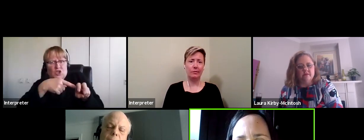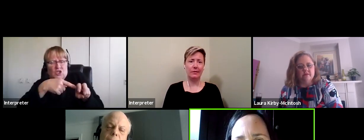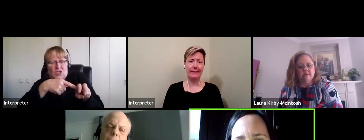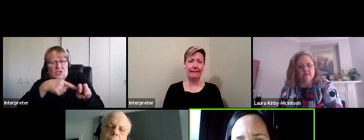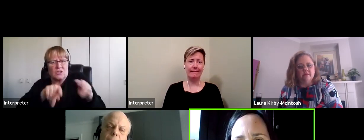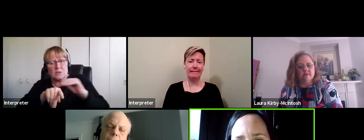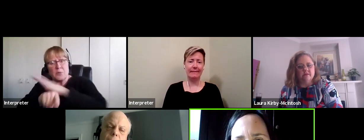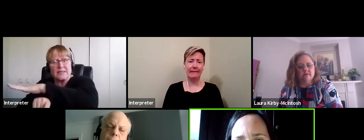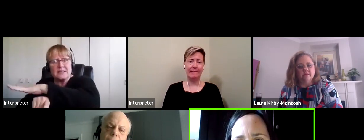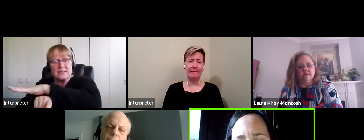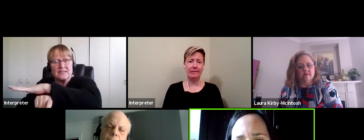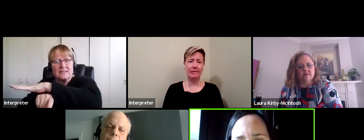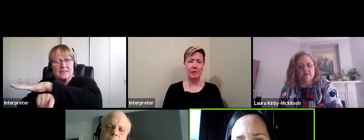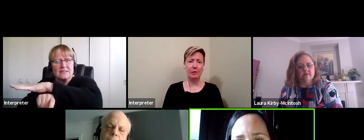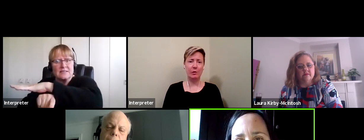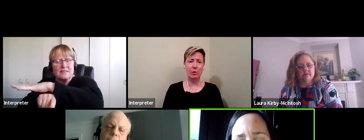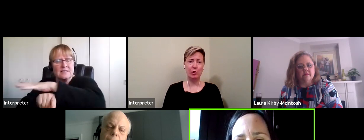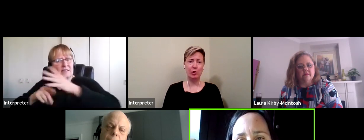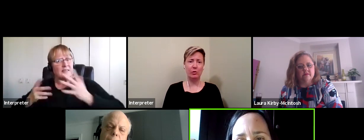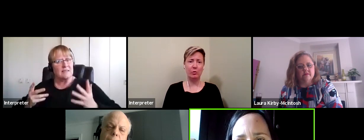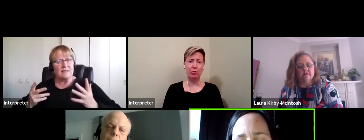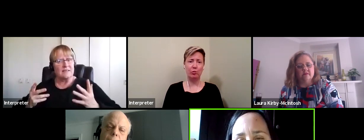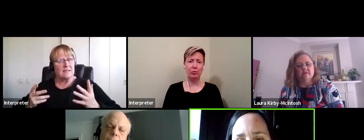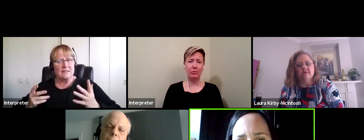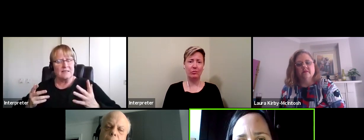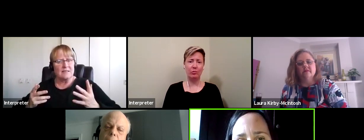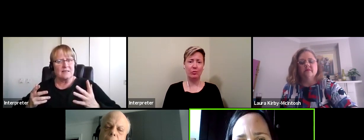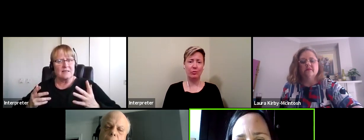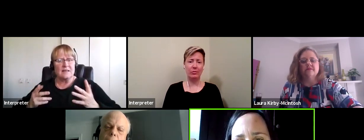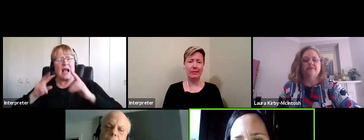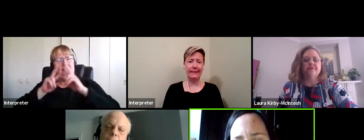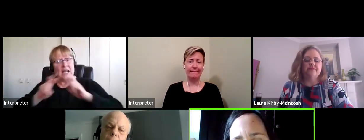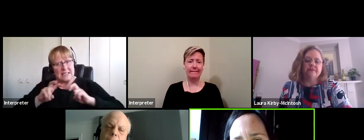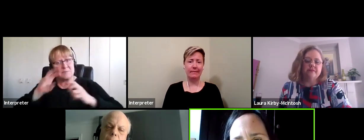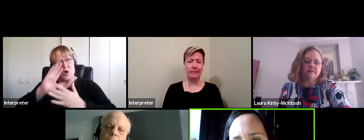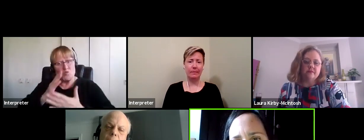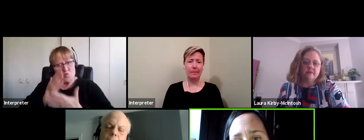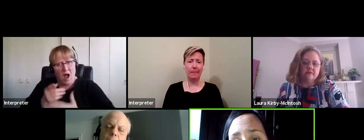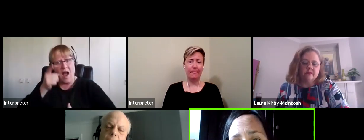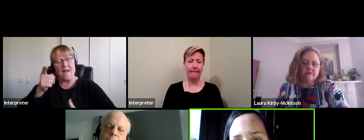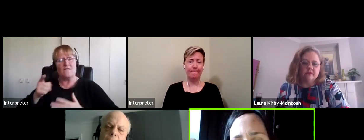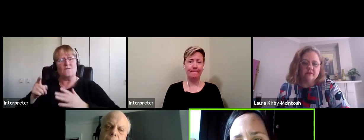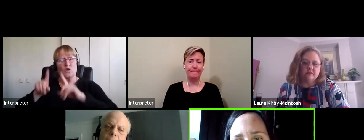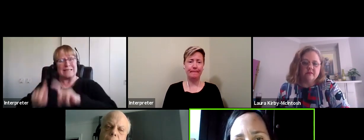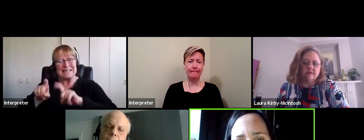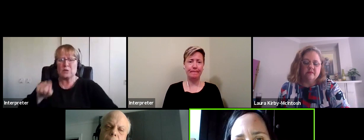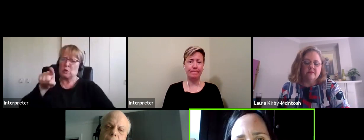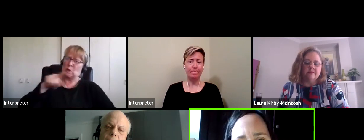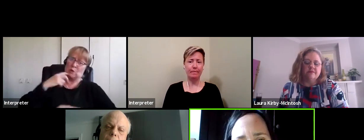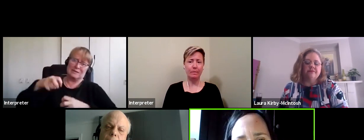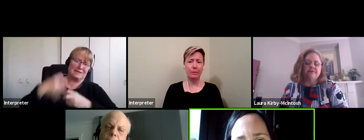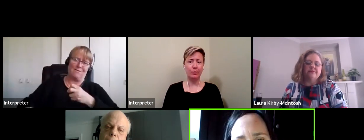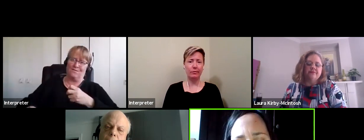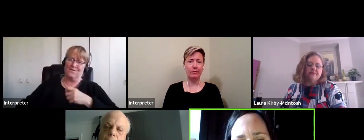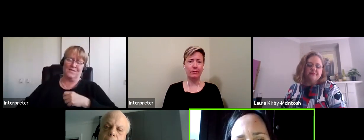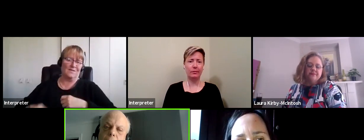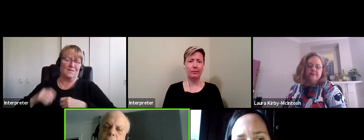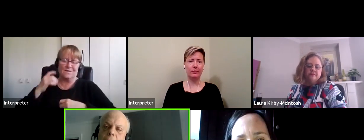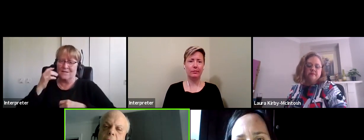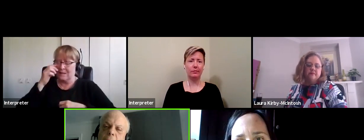center. So this idea that everybody has to get to the assessment center in order to be tested is very difficult for people with